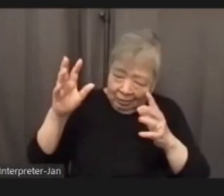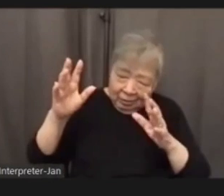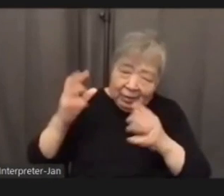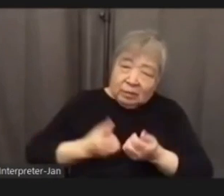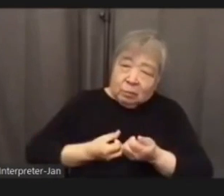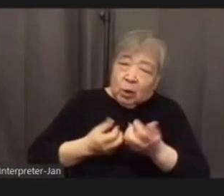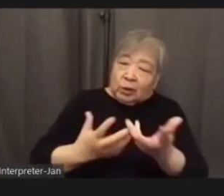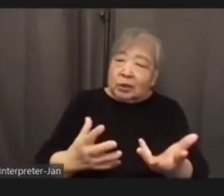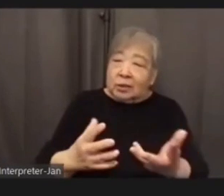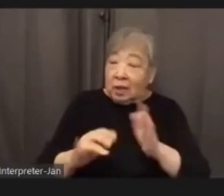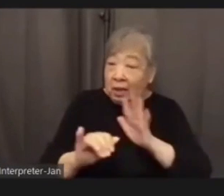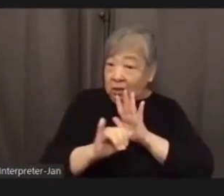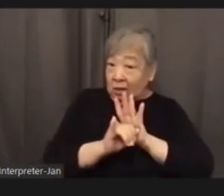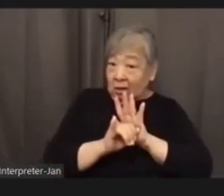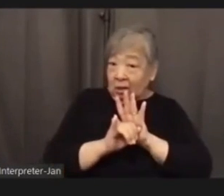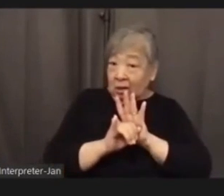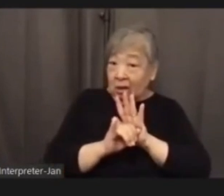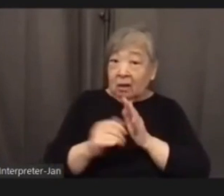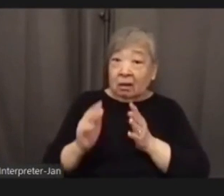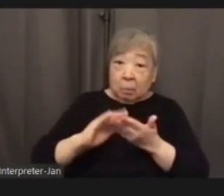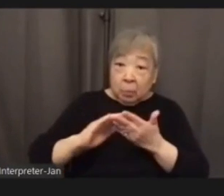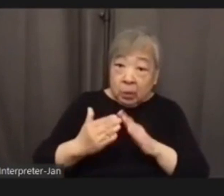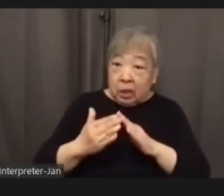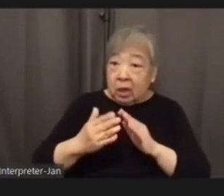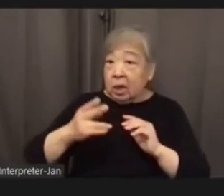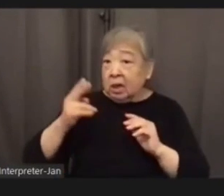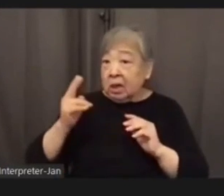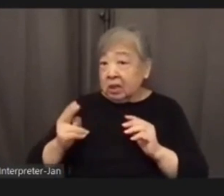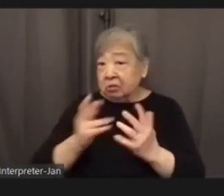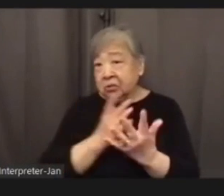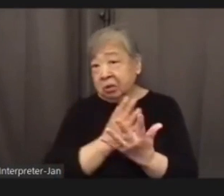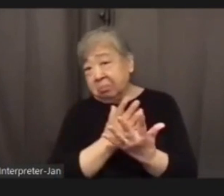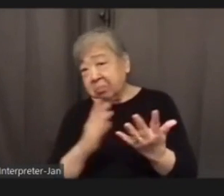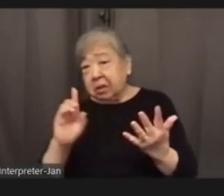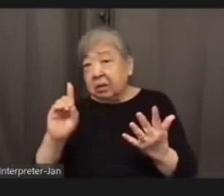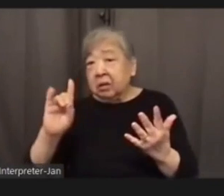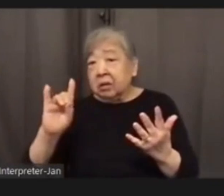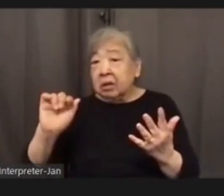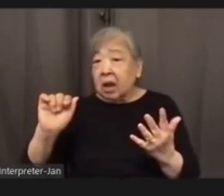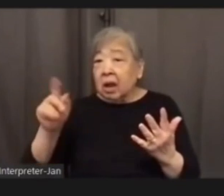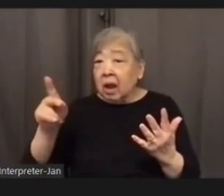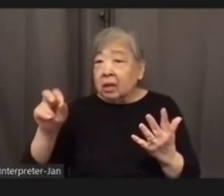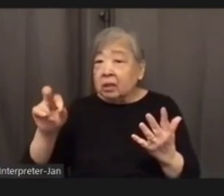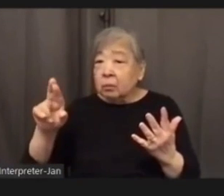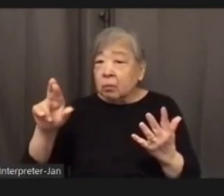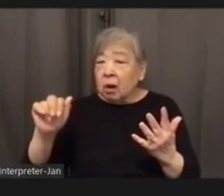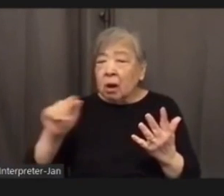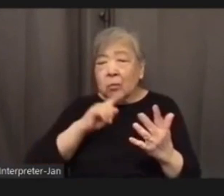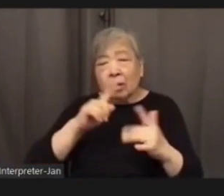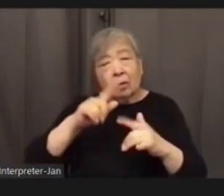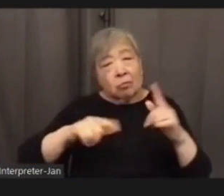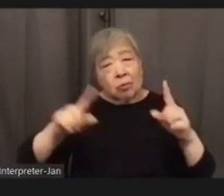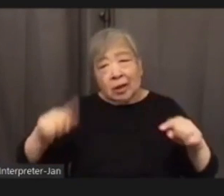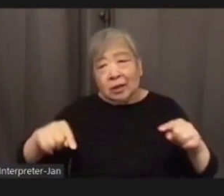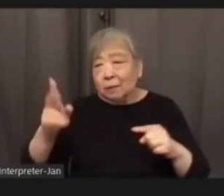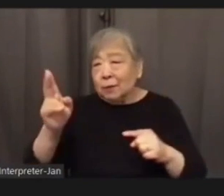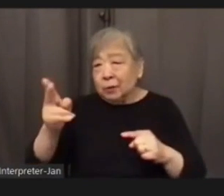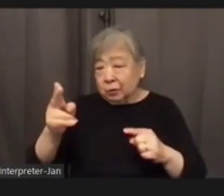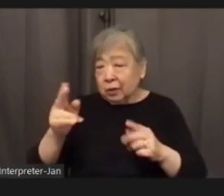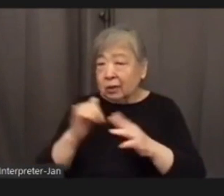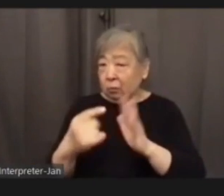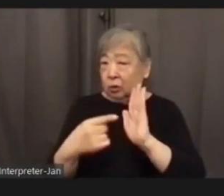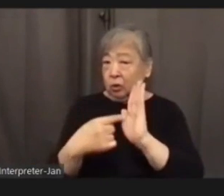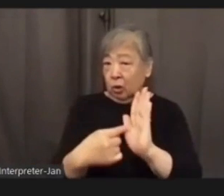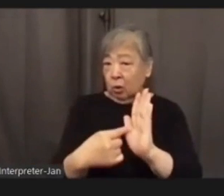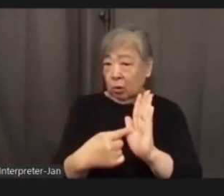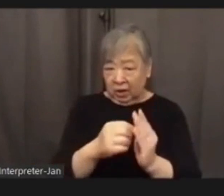of identity, community, history, diaspora. There's going to be a real range of histories represented